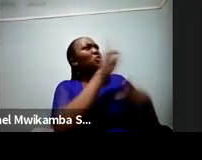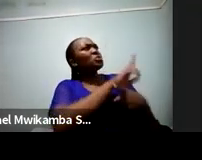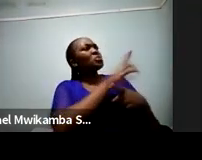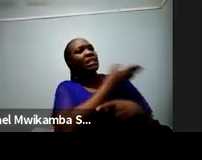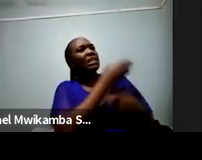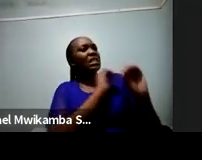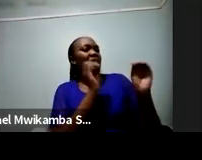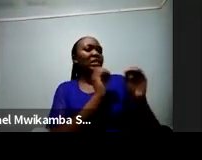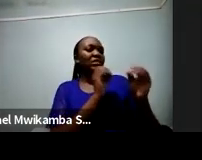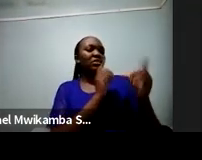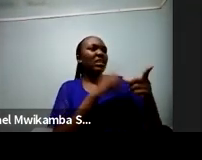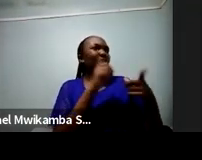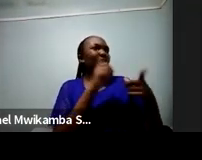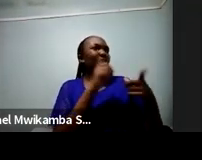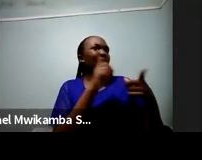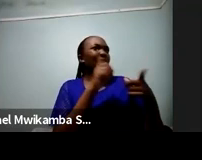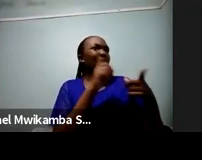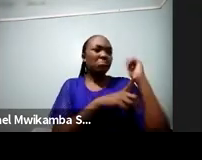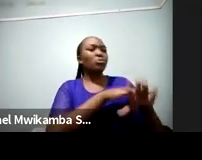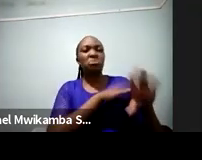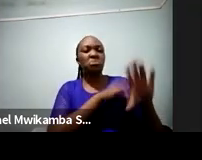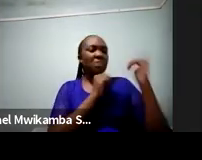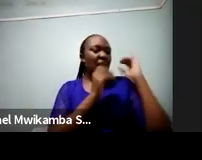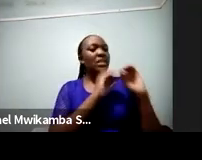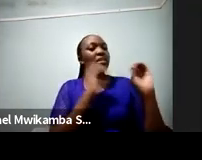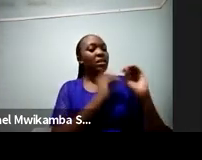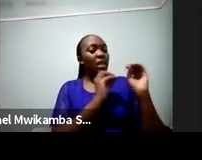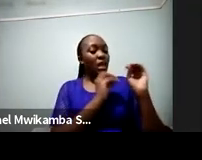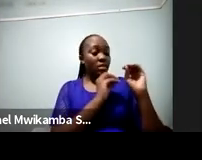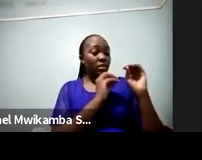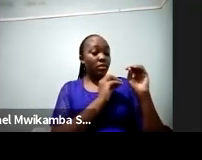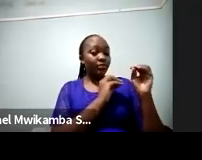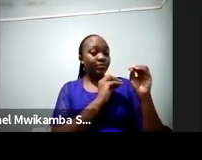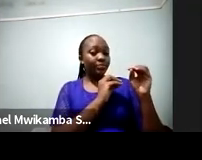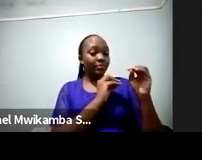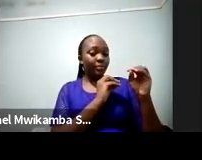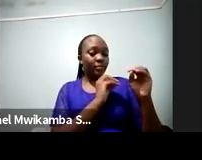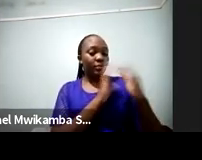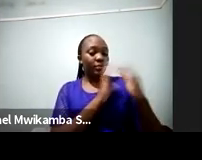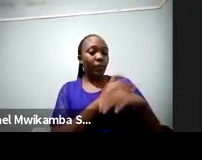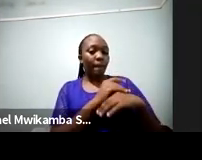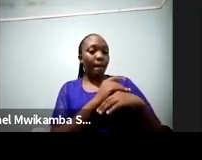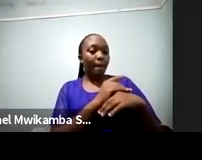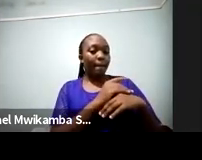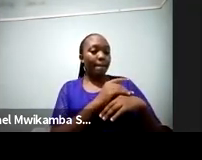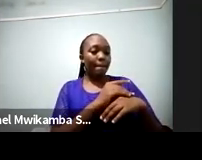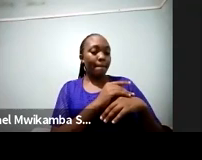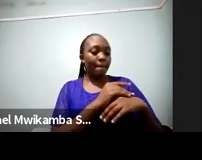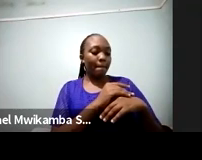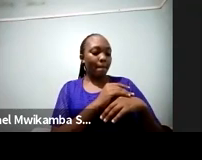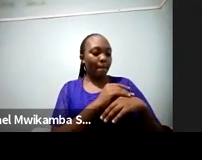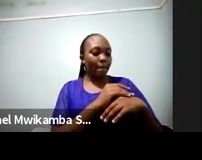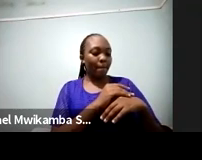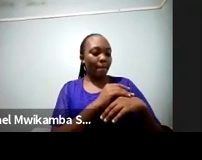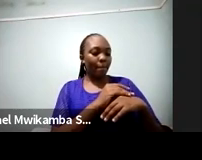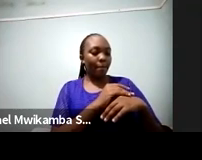money, because you really need to multiply that resources to ensure that you don't lose money because of that concept of time value